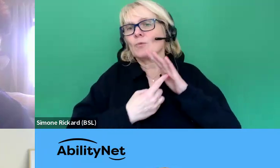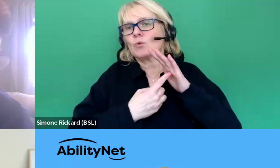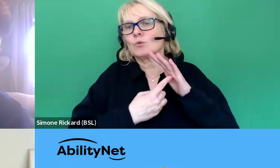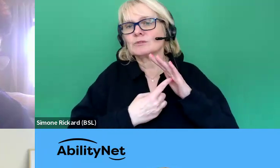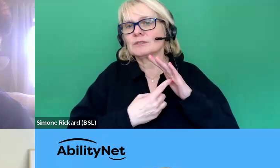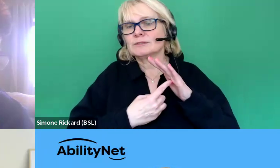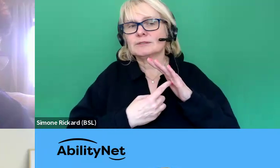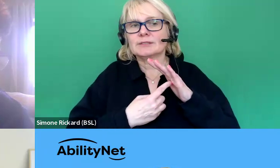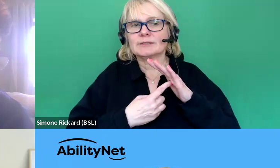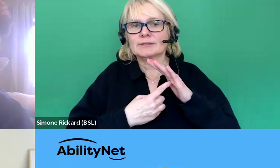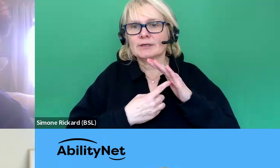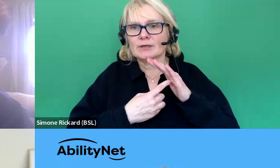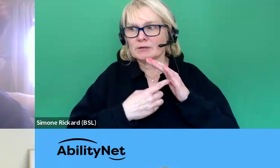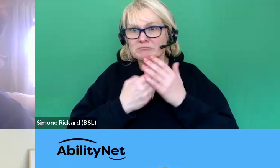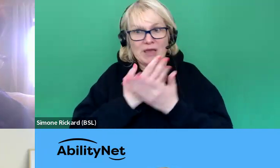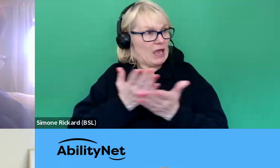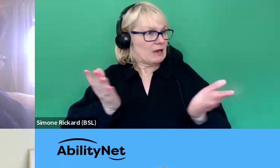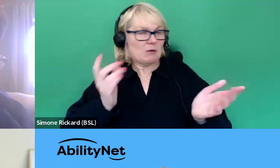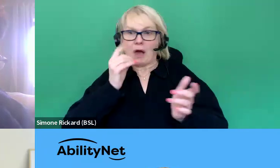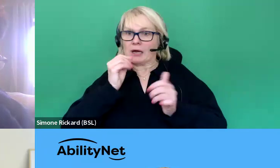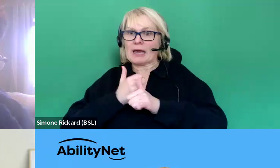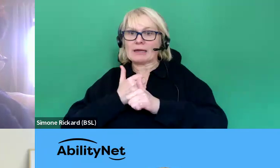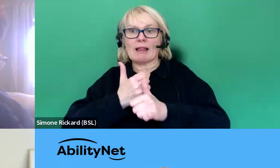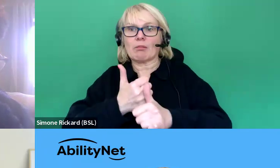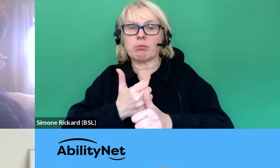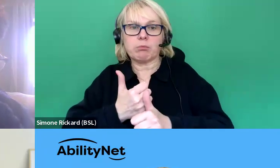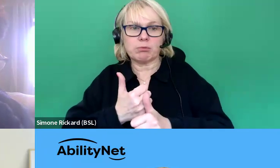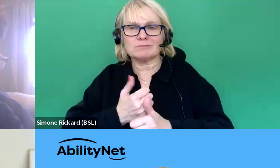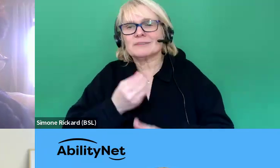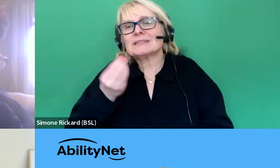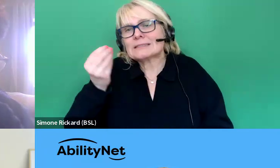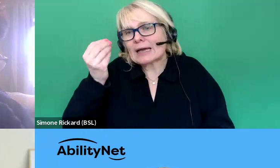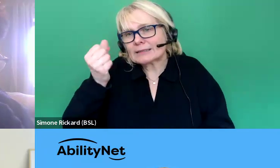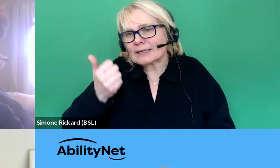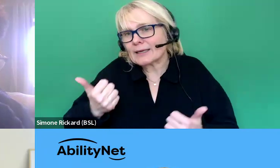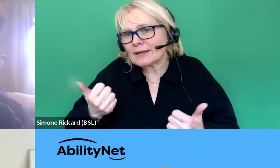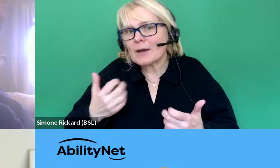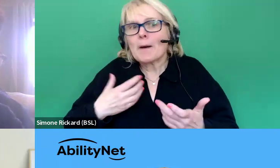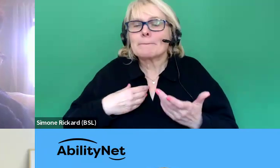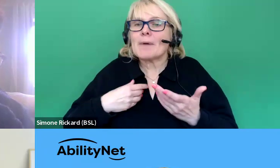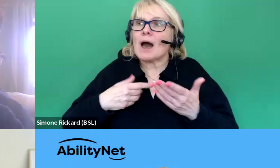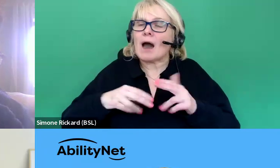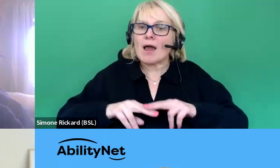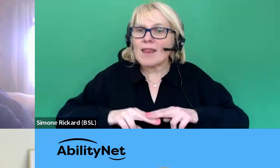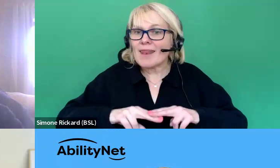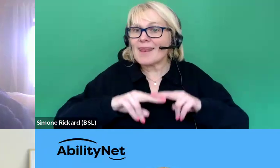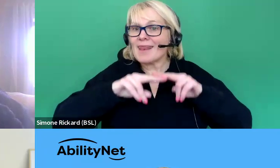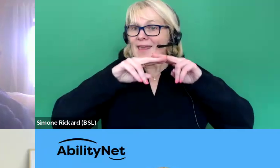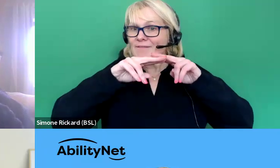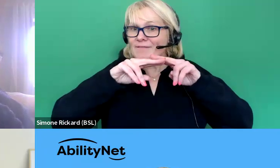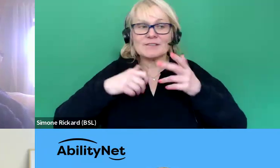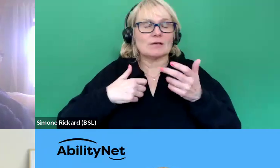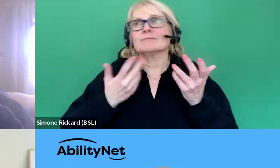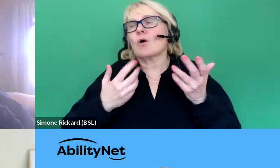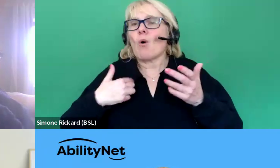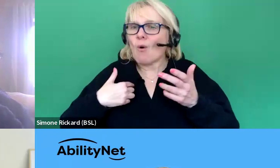that anyone can help with your travel. You can obviously get taxis, but this includes lifts from your co-workers or